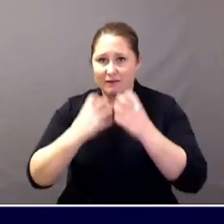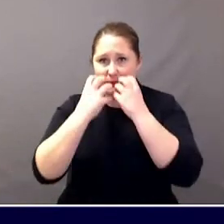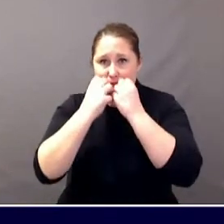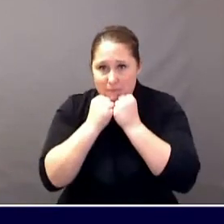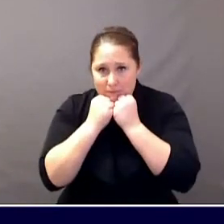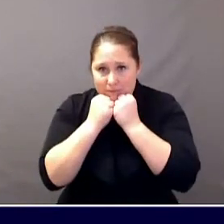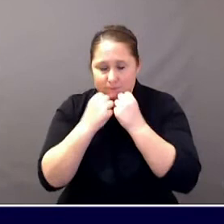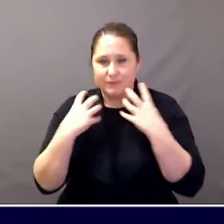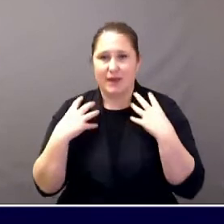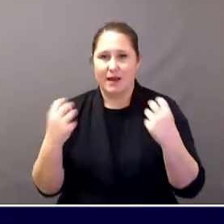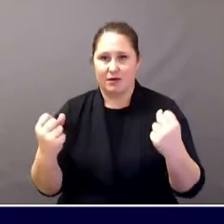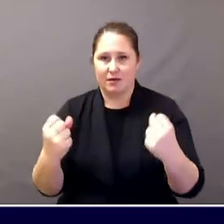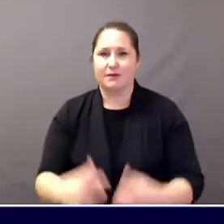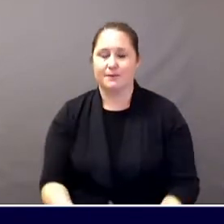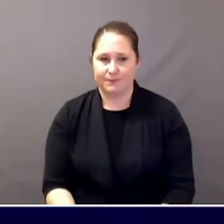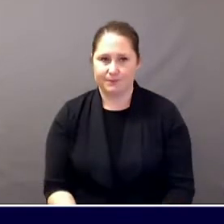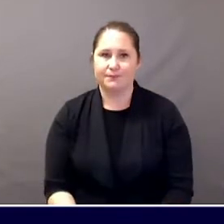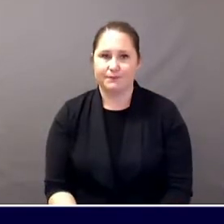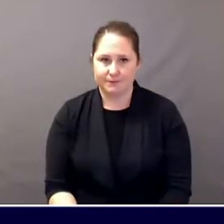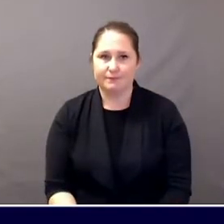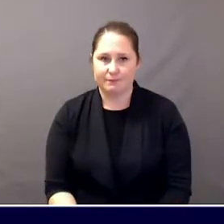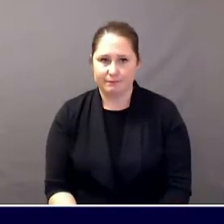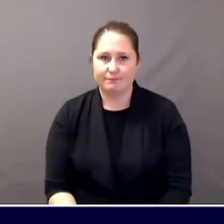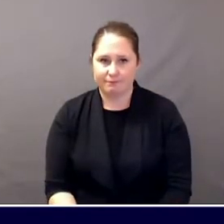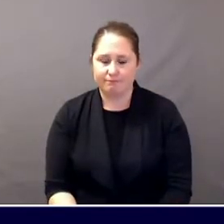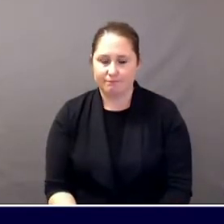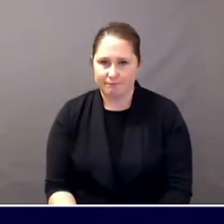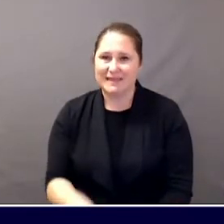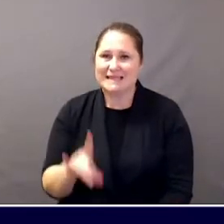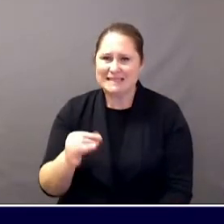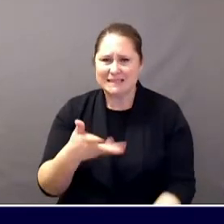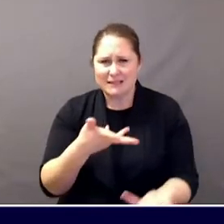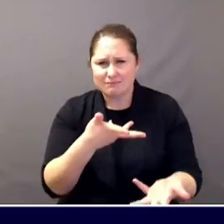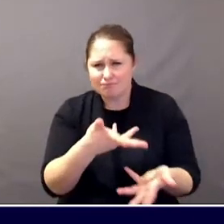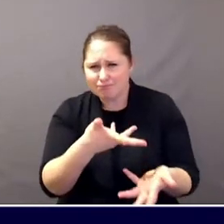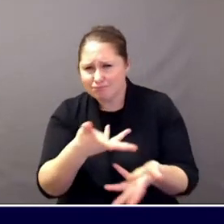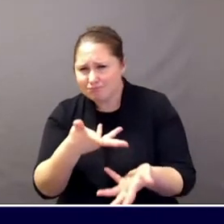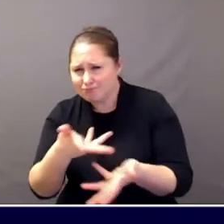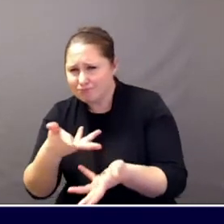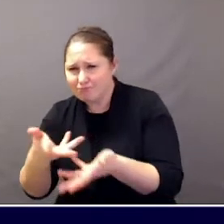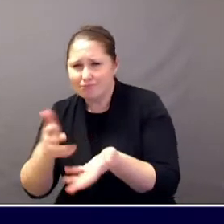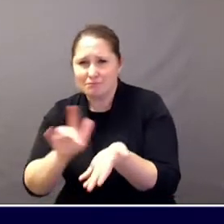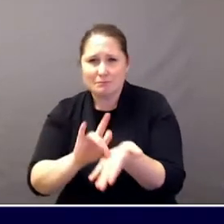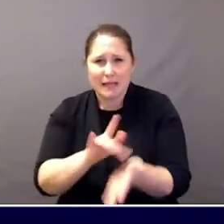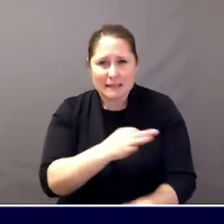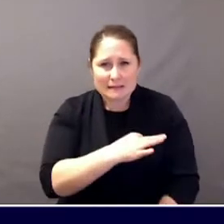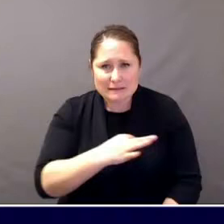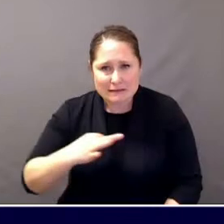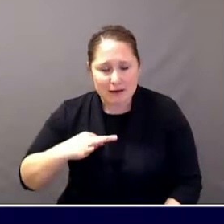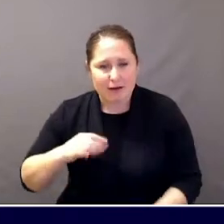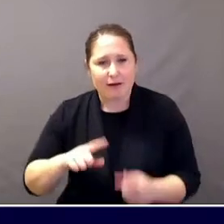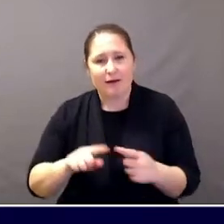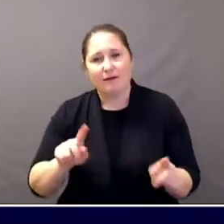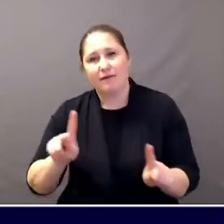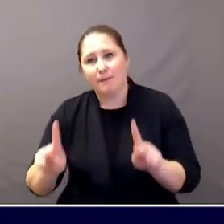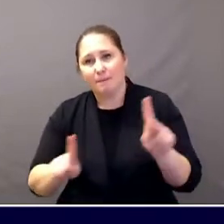else. And I consulted not just with them and with medical staff, but with people who